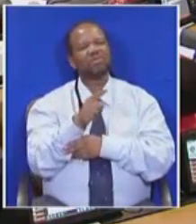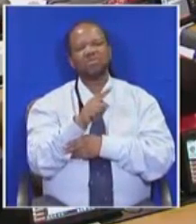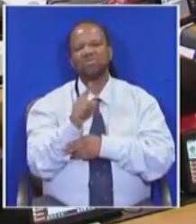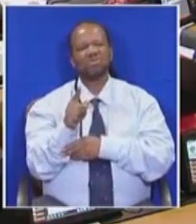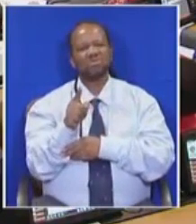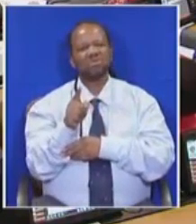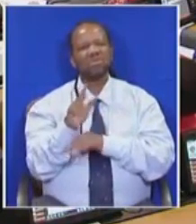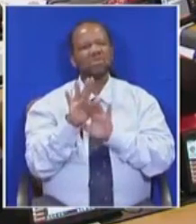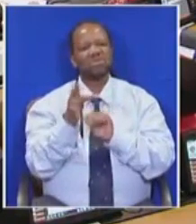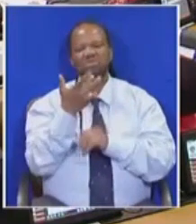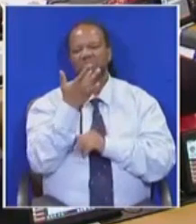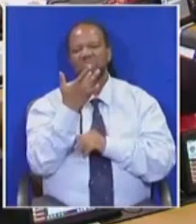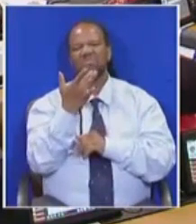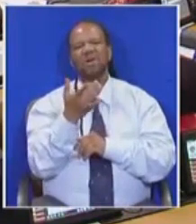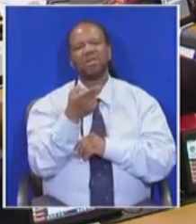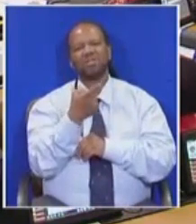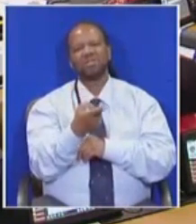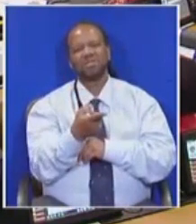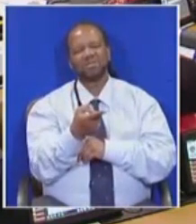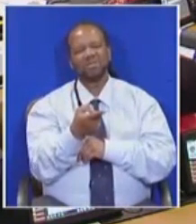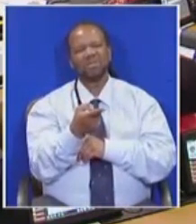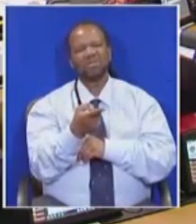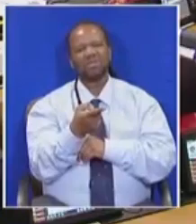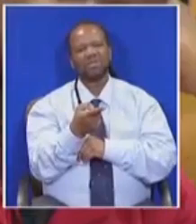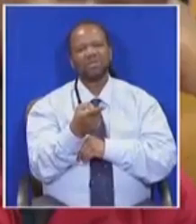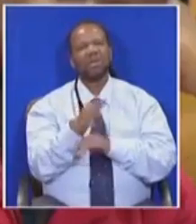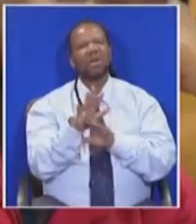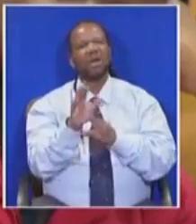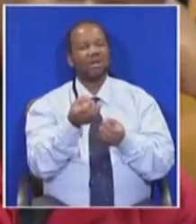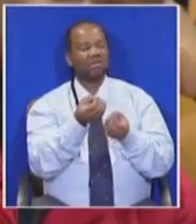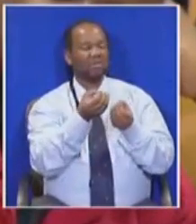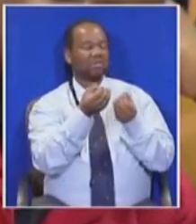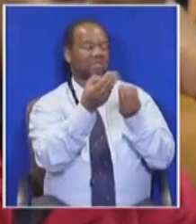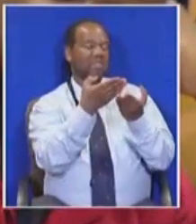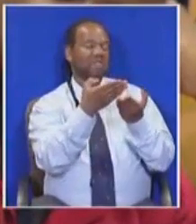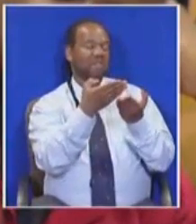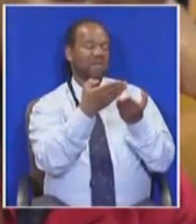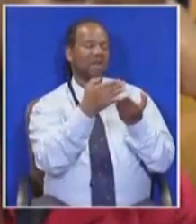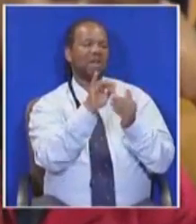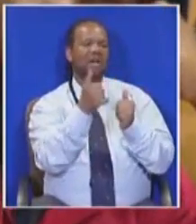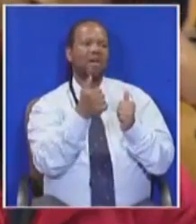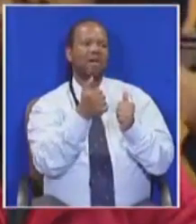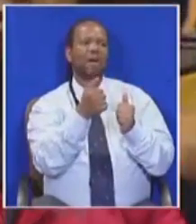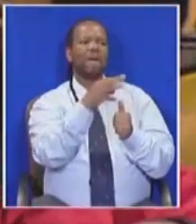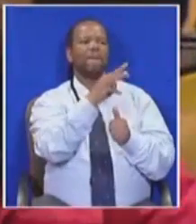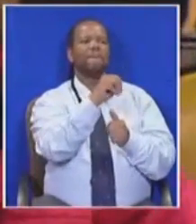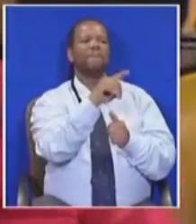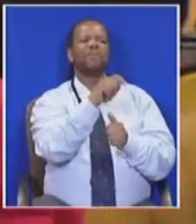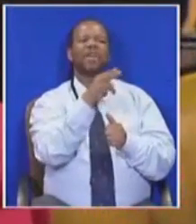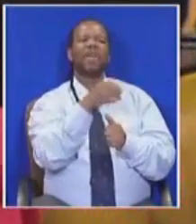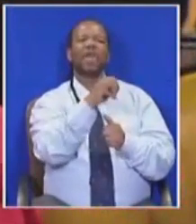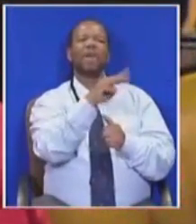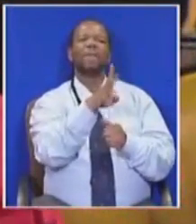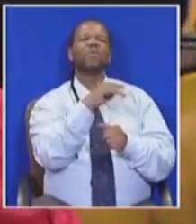are biased. You have just given Mr. Jackson Tembu an ample of time to address the